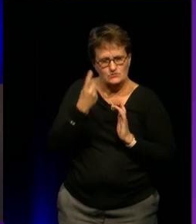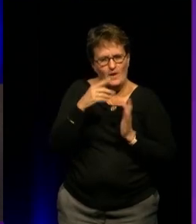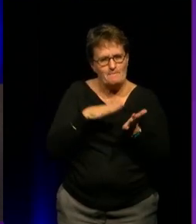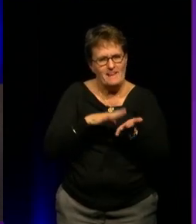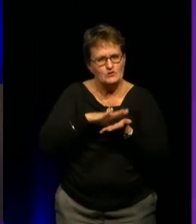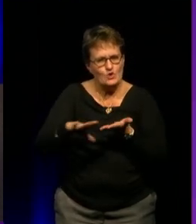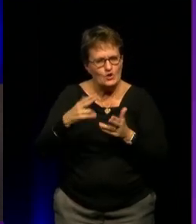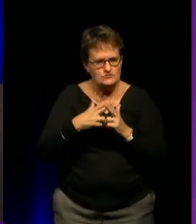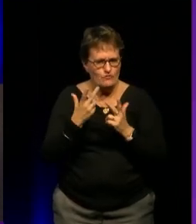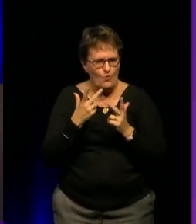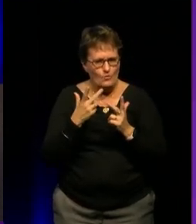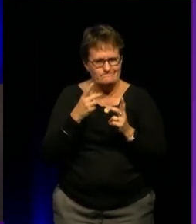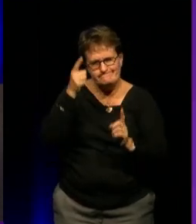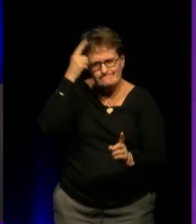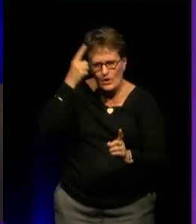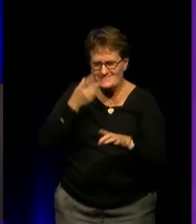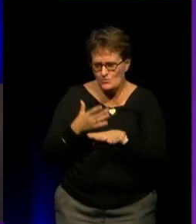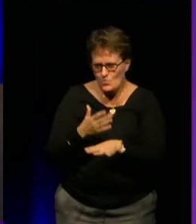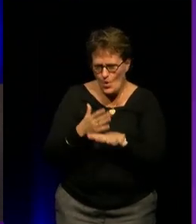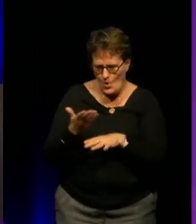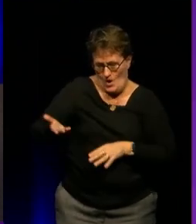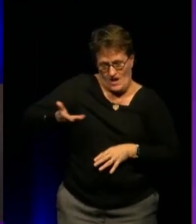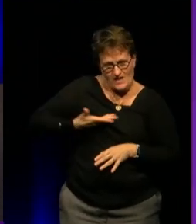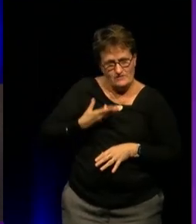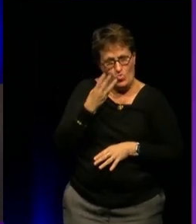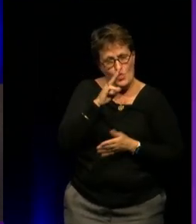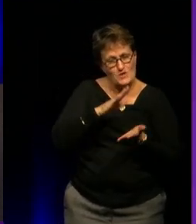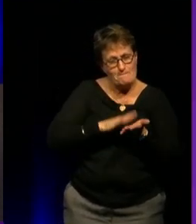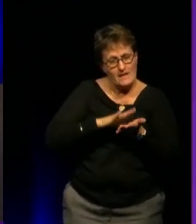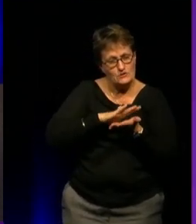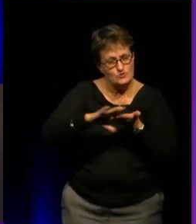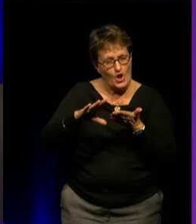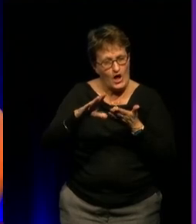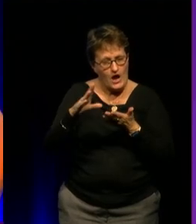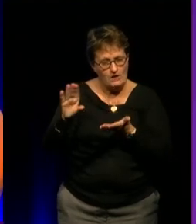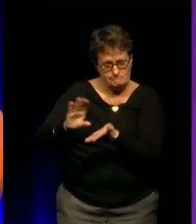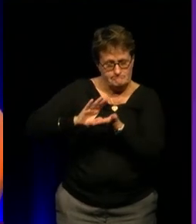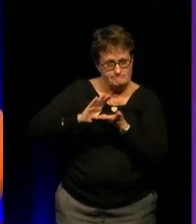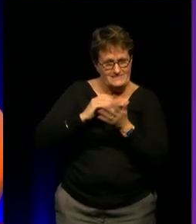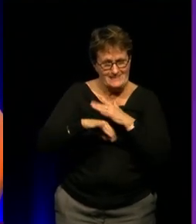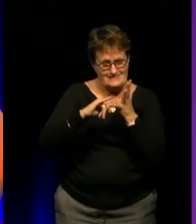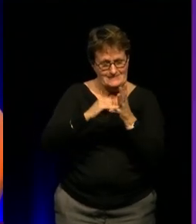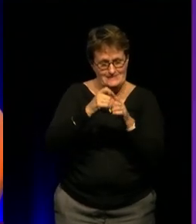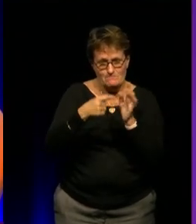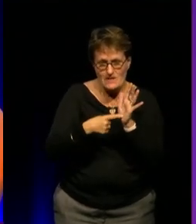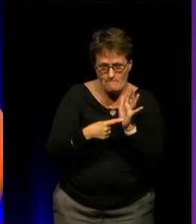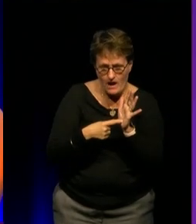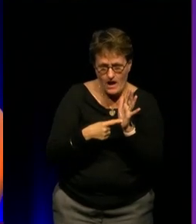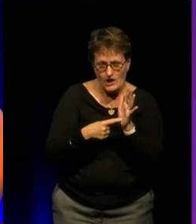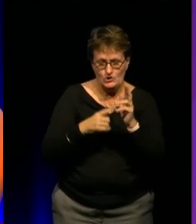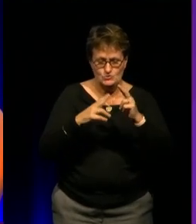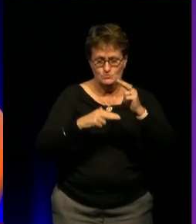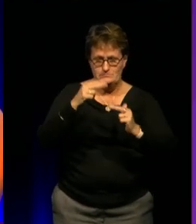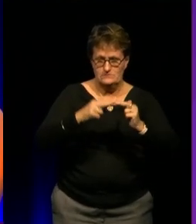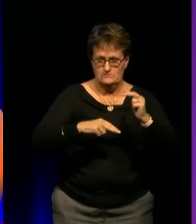concept work, which went well. They gave us a $30 million grant in about September to prove the tech out and to build a facility in